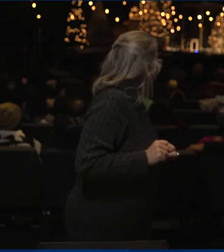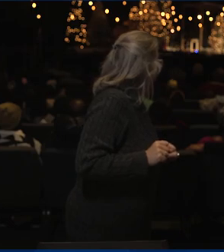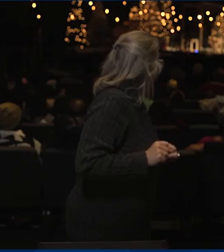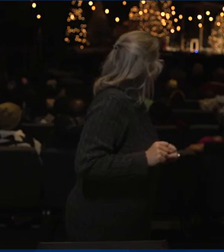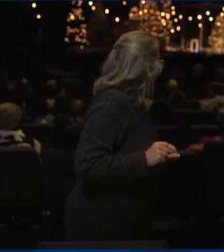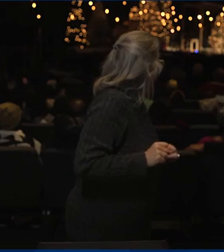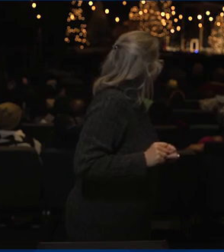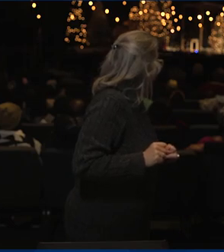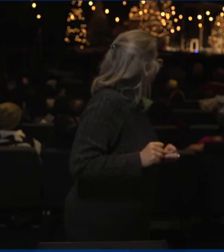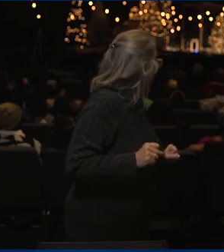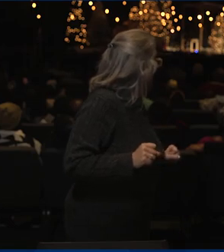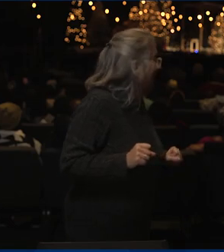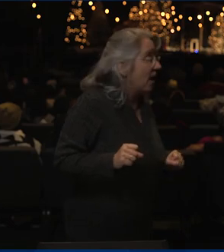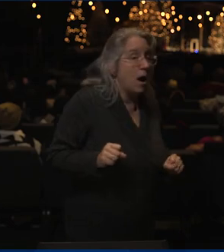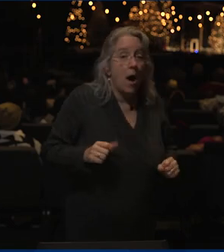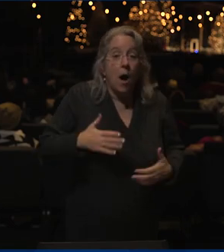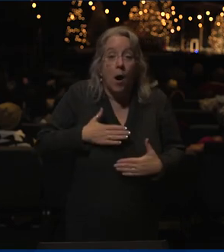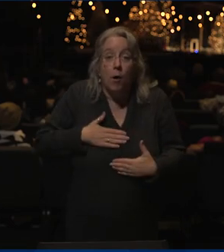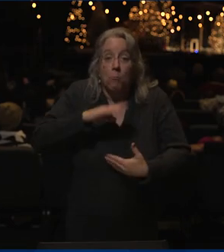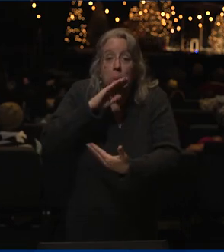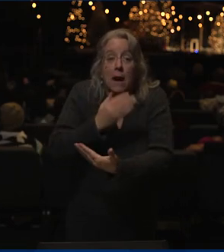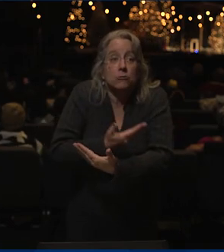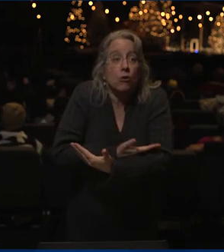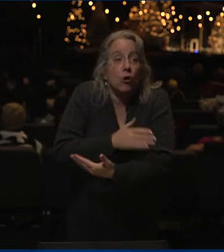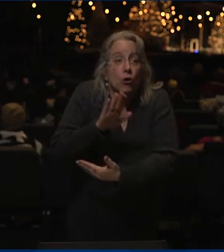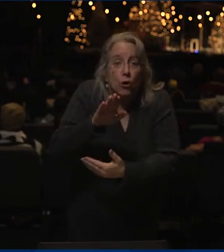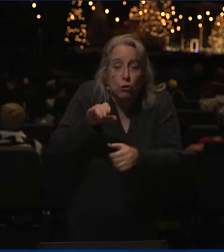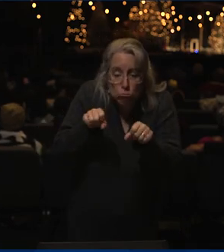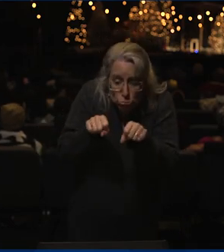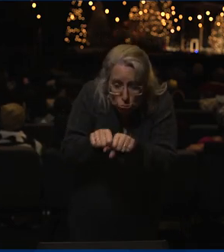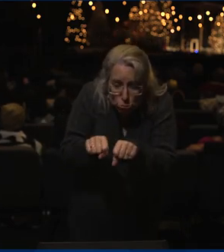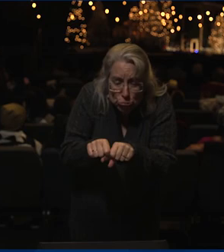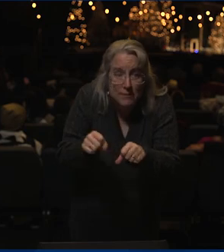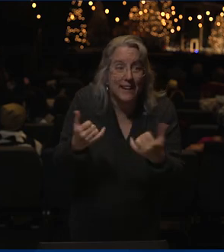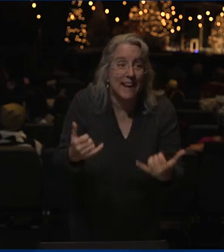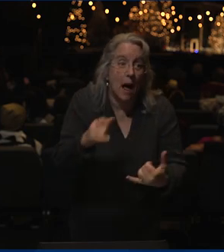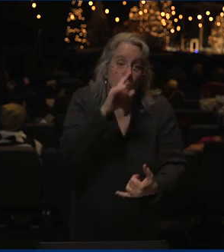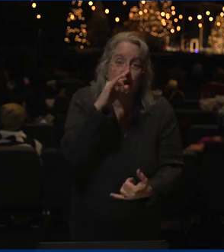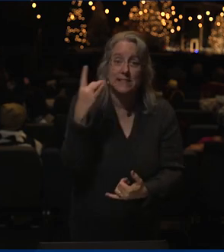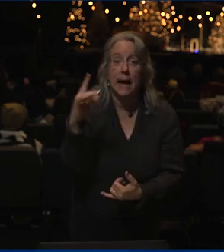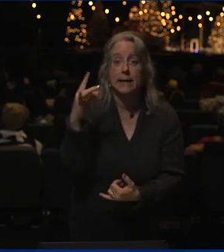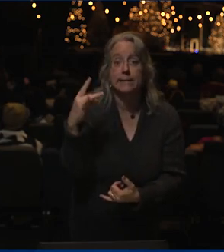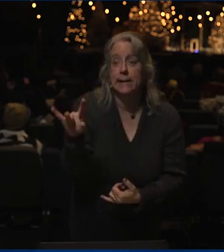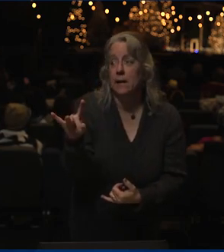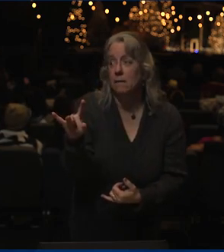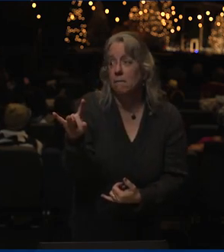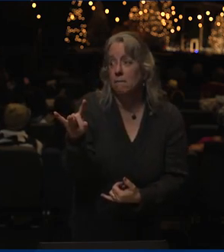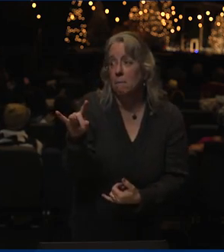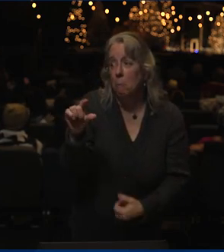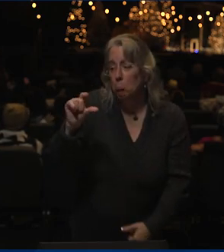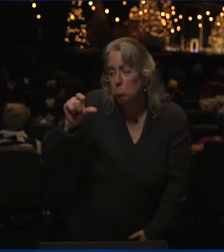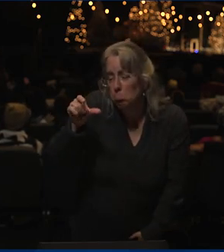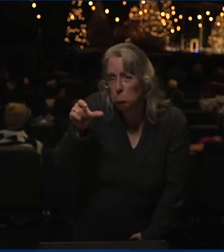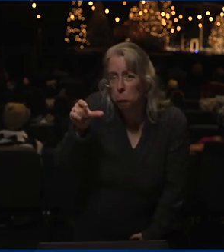was my daughter's shoe. And she's 18. And listen.